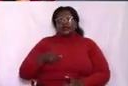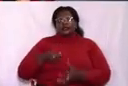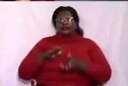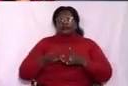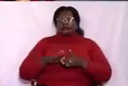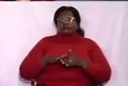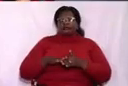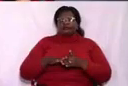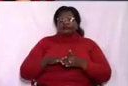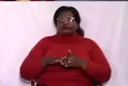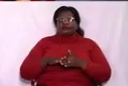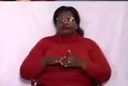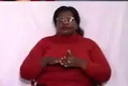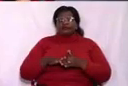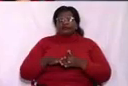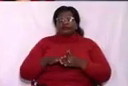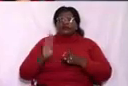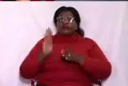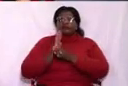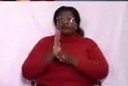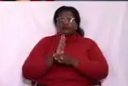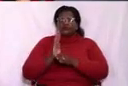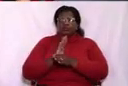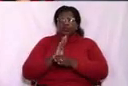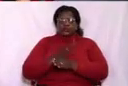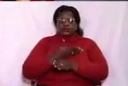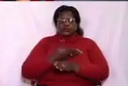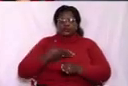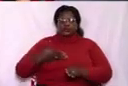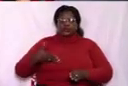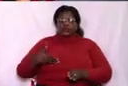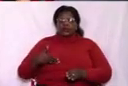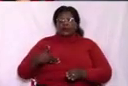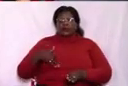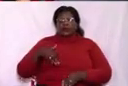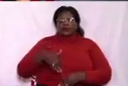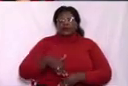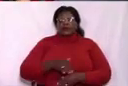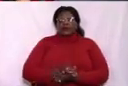about female entrepreneurship in Namibia? Or yeah.